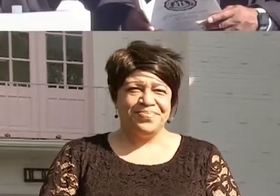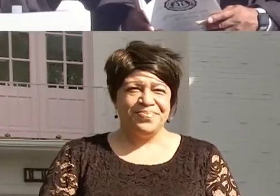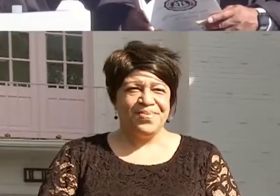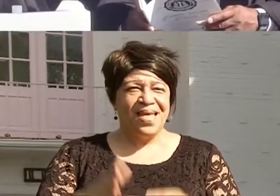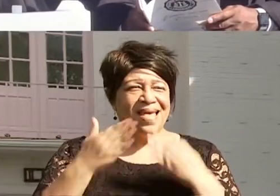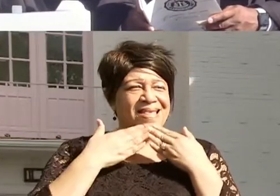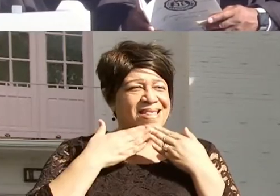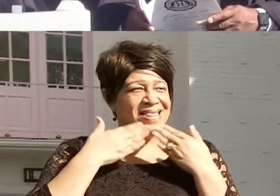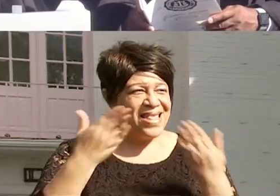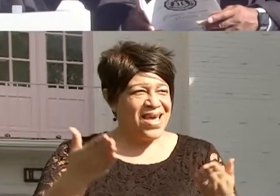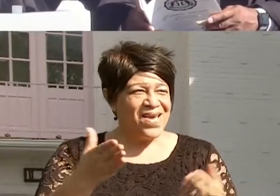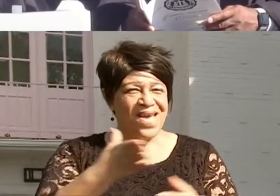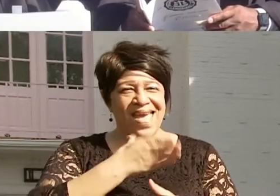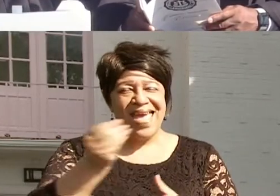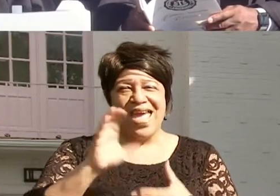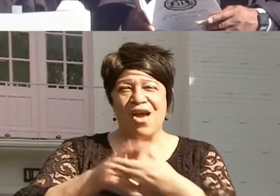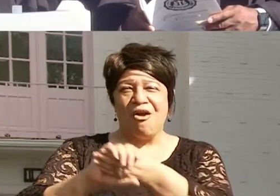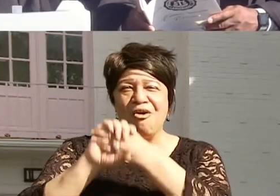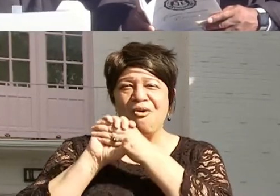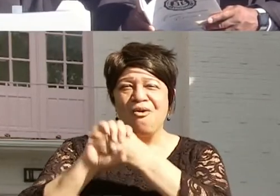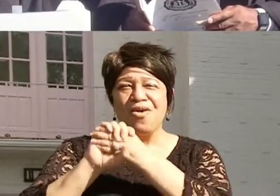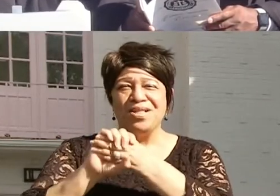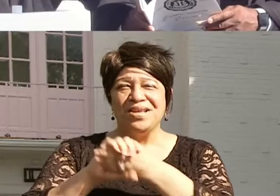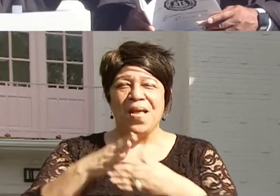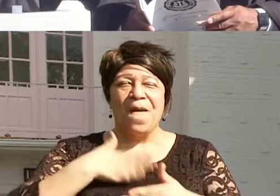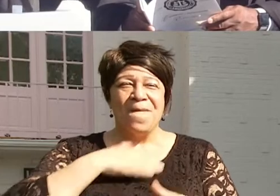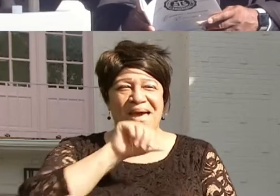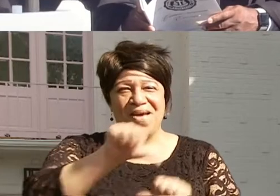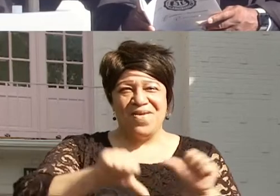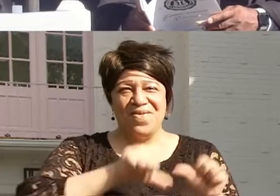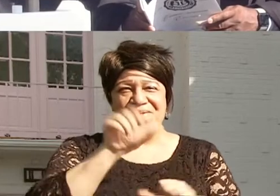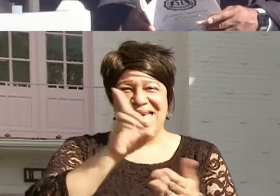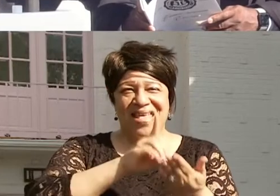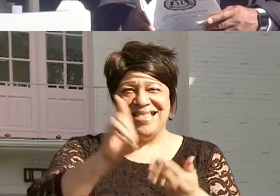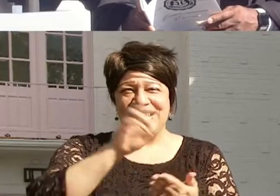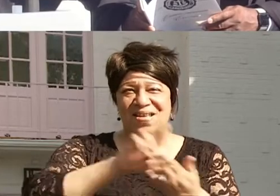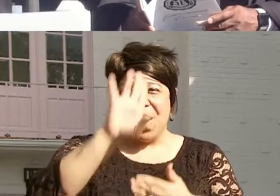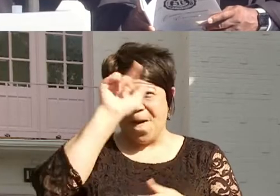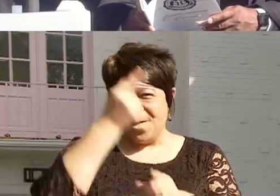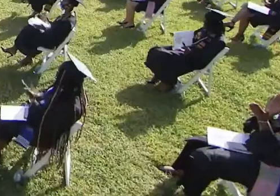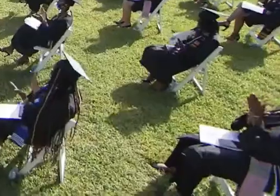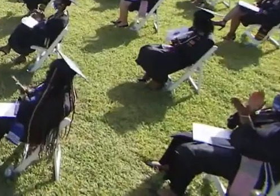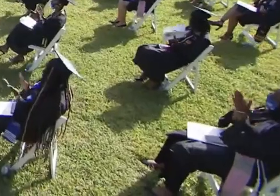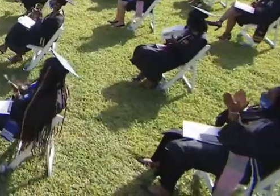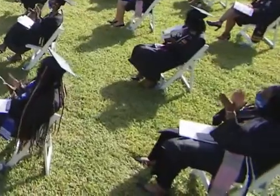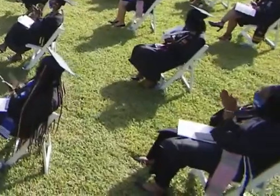Thank you. And congratulations, my fellow Dillard brothers and sisters.